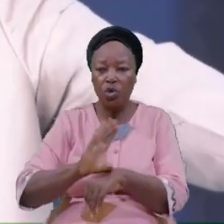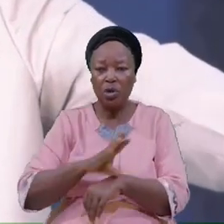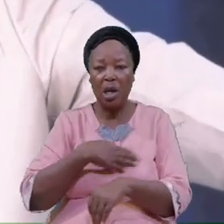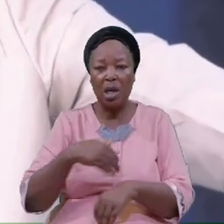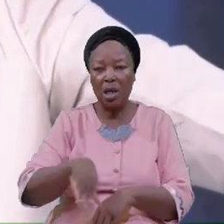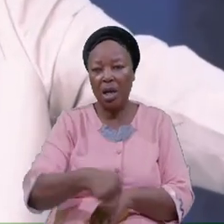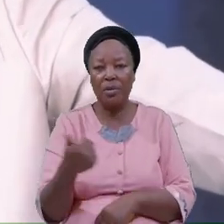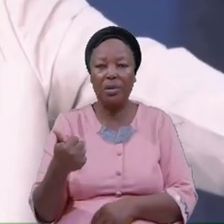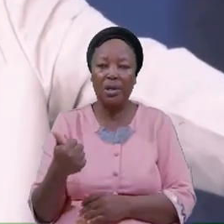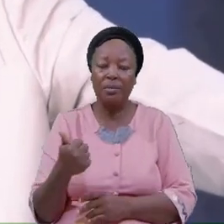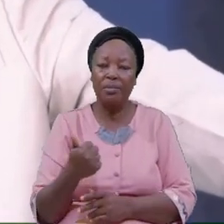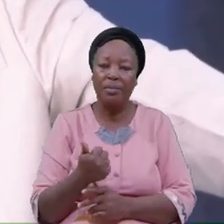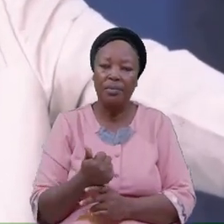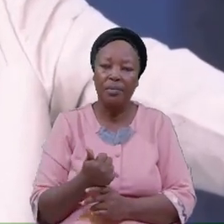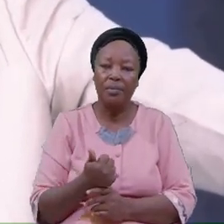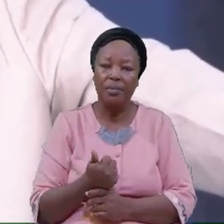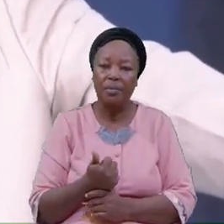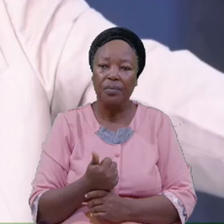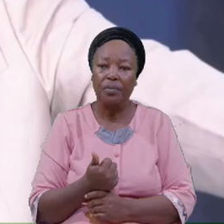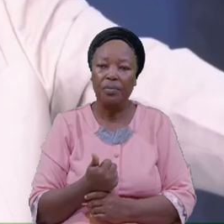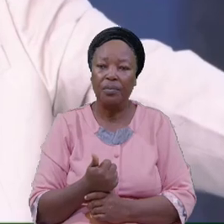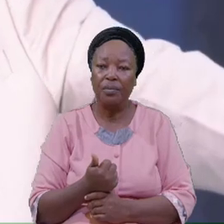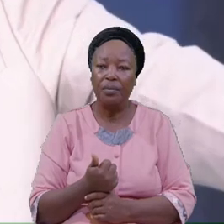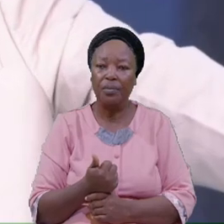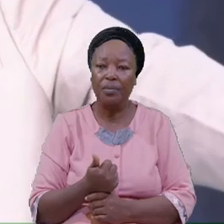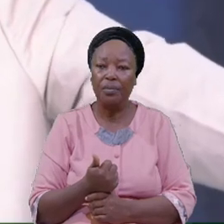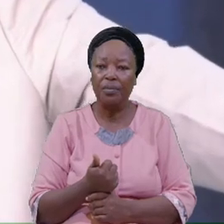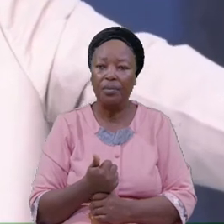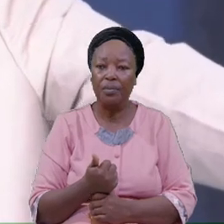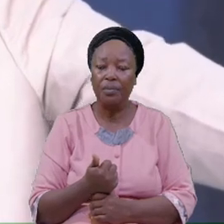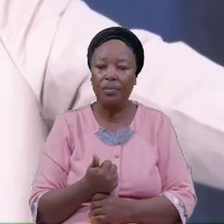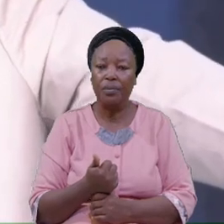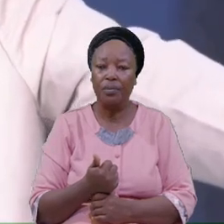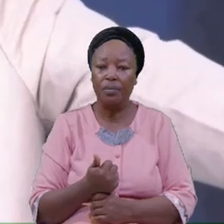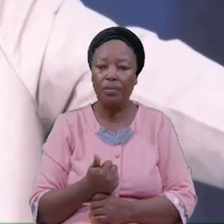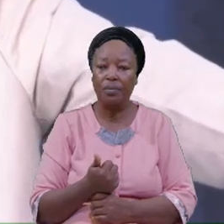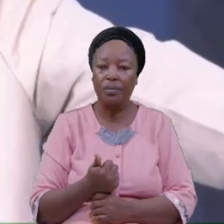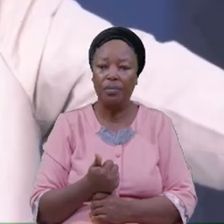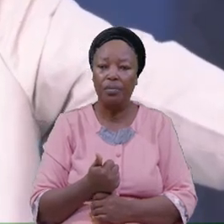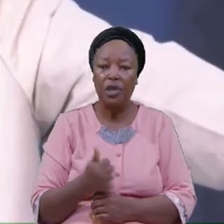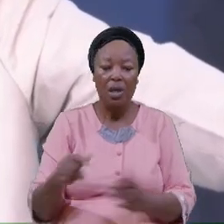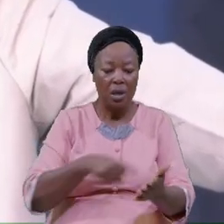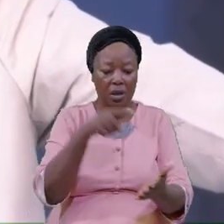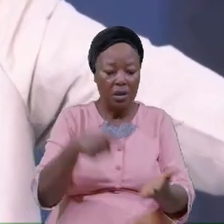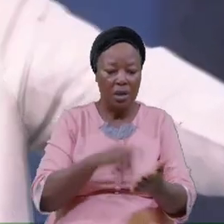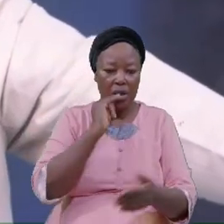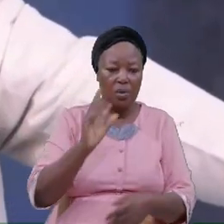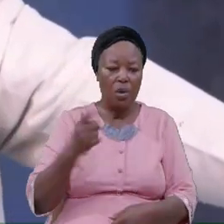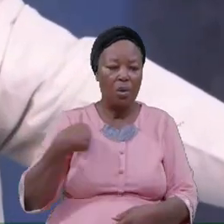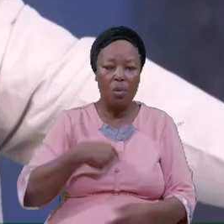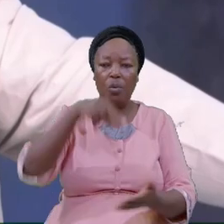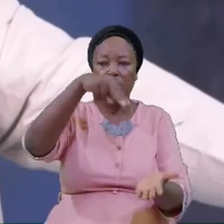est venu, Christ a renversé le mur de séparation qu'il y avait entre une église et l'autre. This is where we stand. Ah, c'est là où nous nous tenons. We have